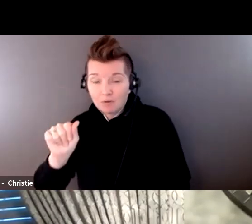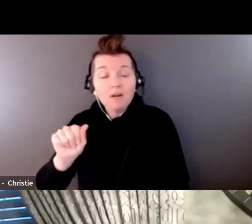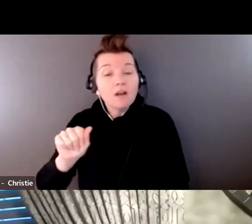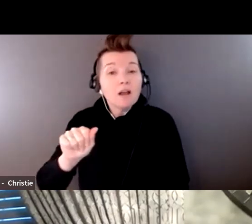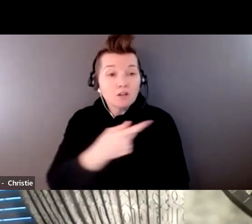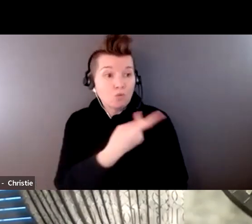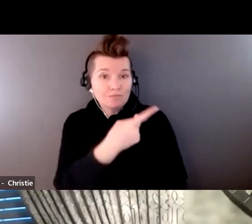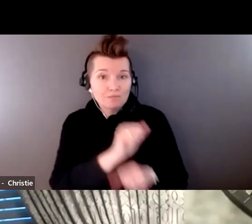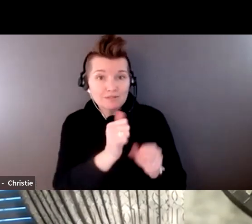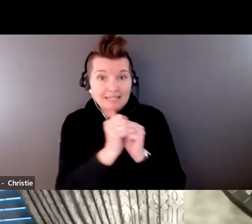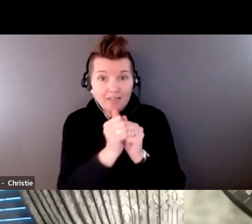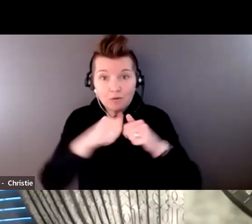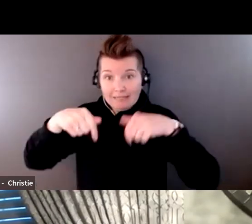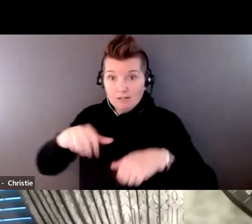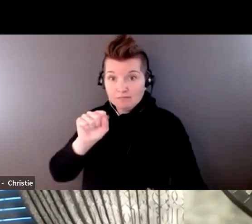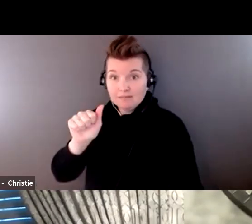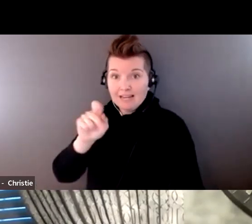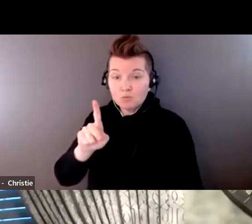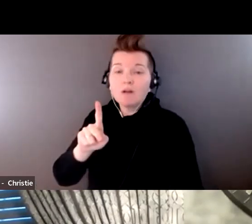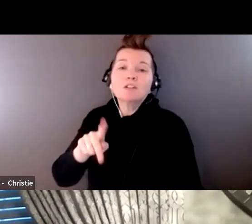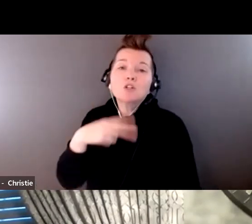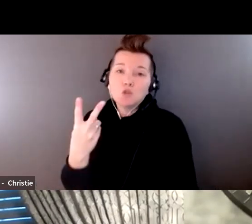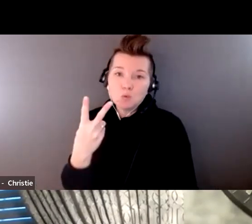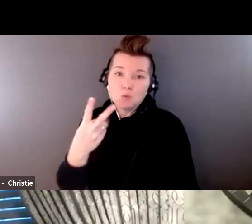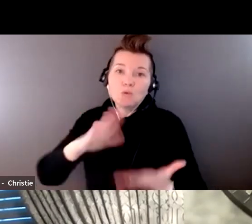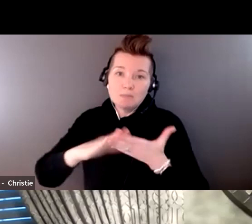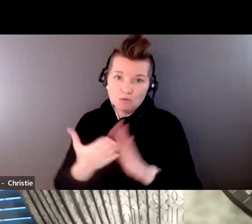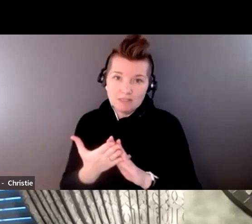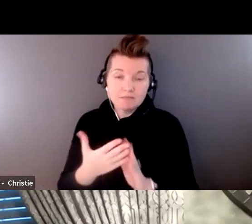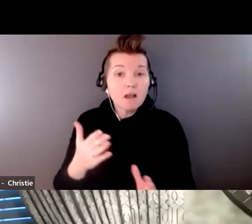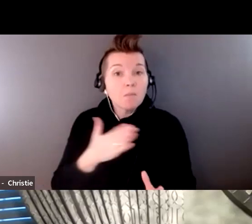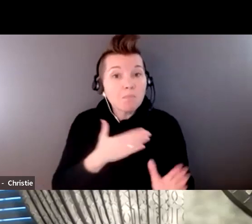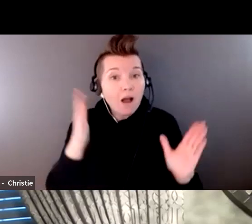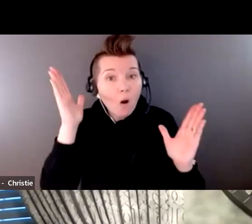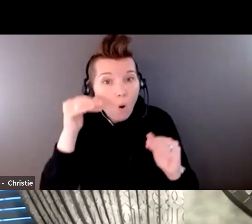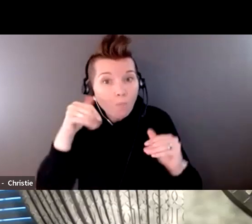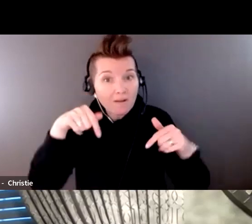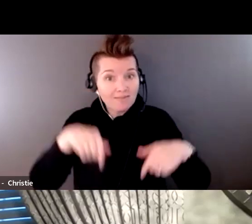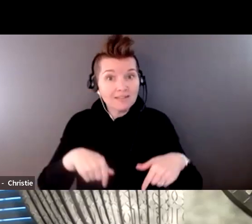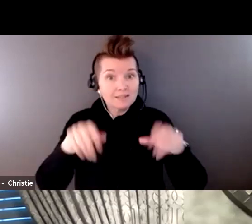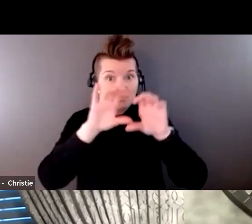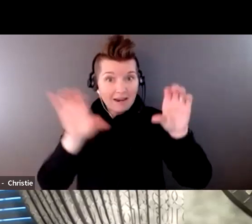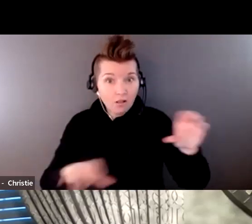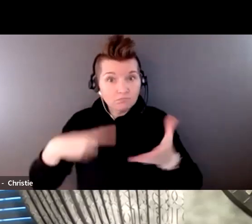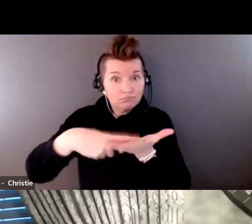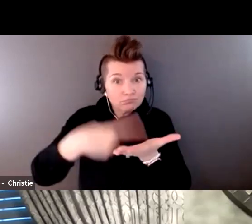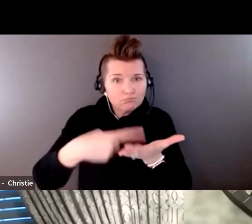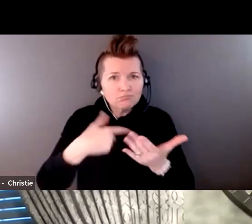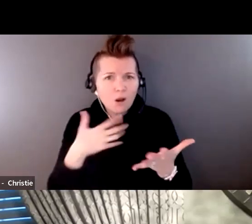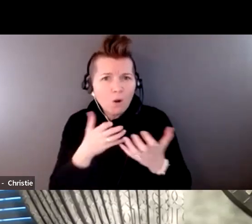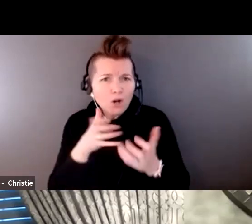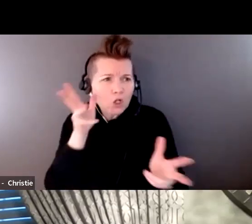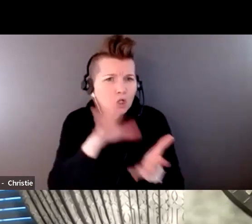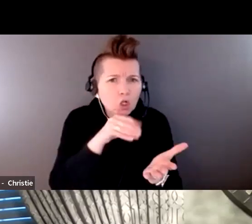primary communities here. And my hope is to kind of learn from others what they were able to do and maybe implement